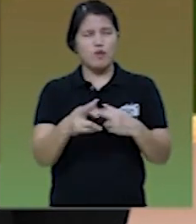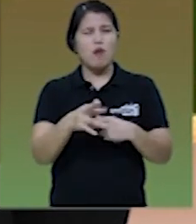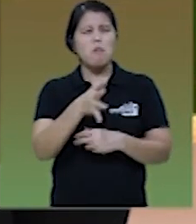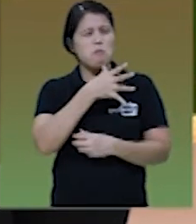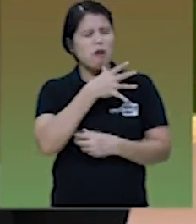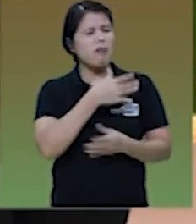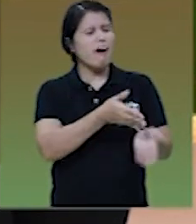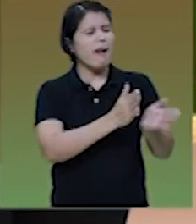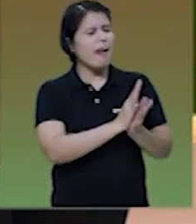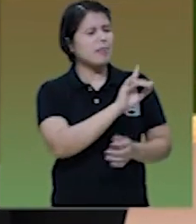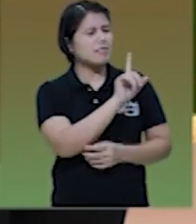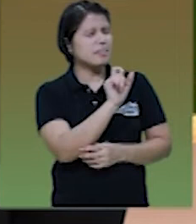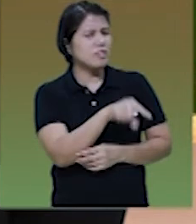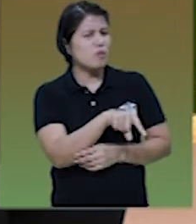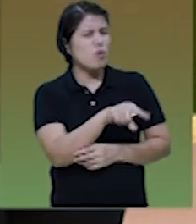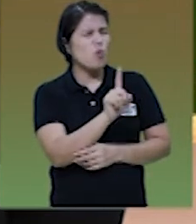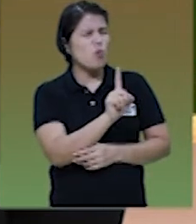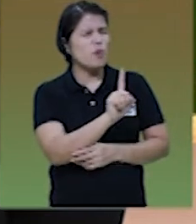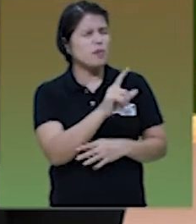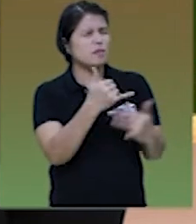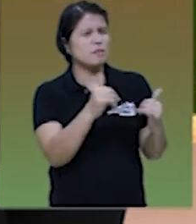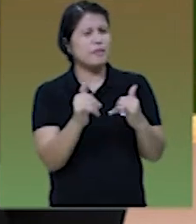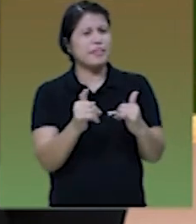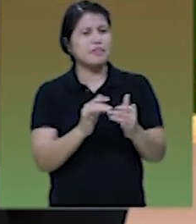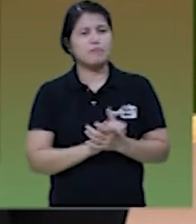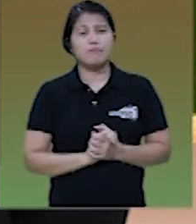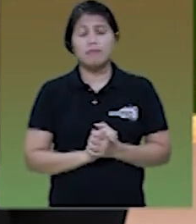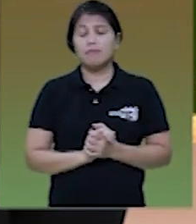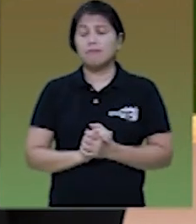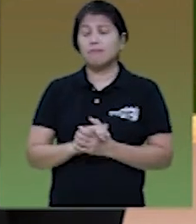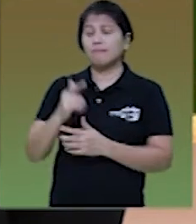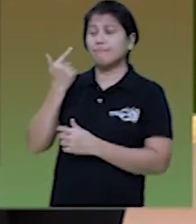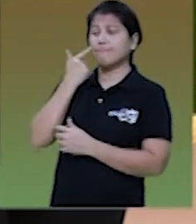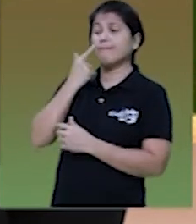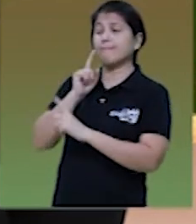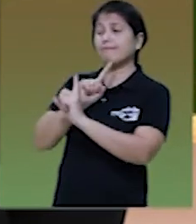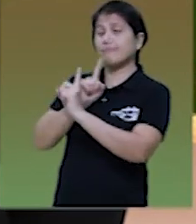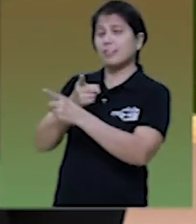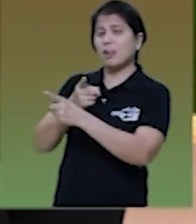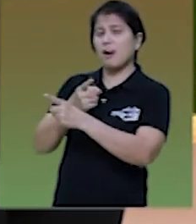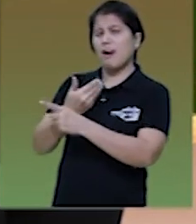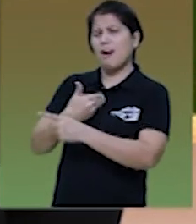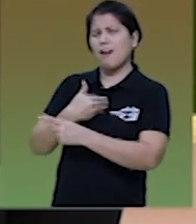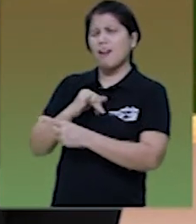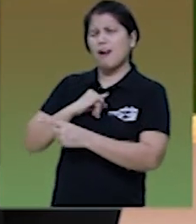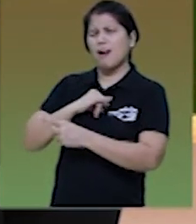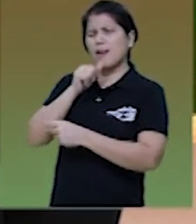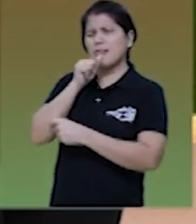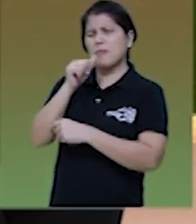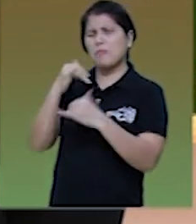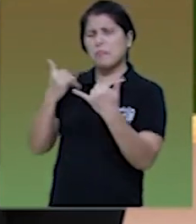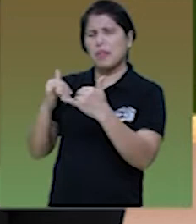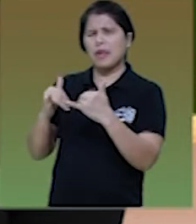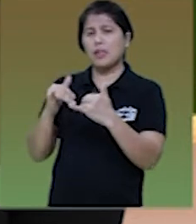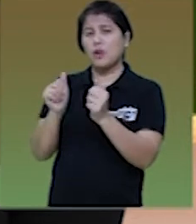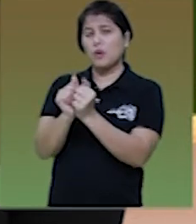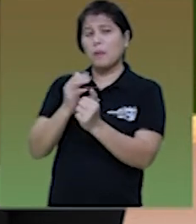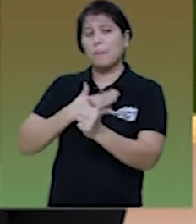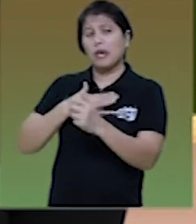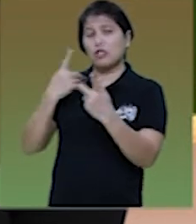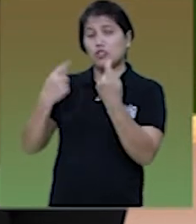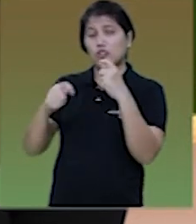Mother asked him what he was playing. Greg answered, "I am playing with my